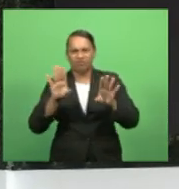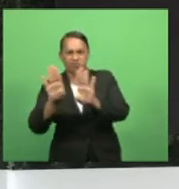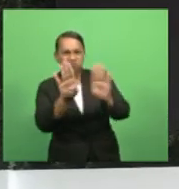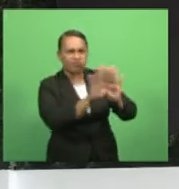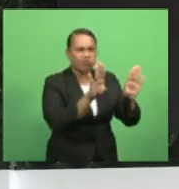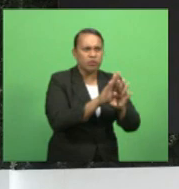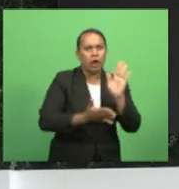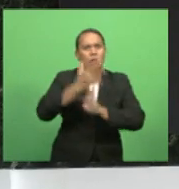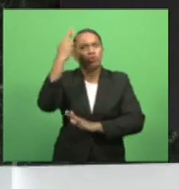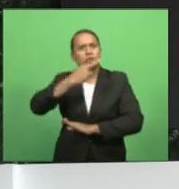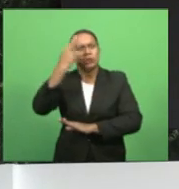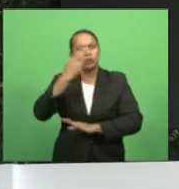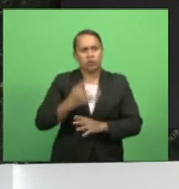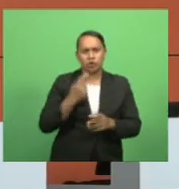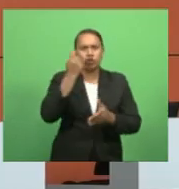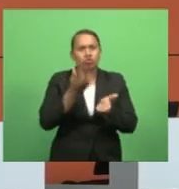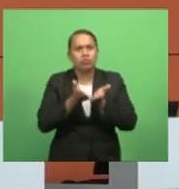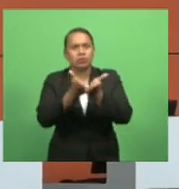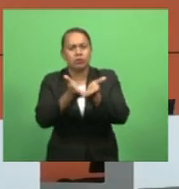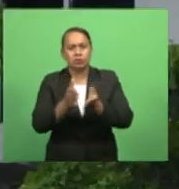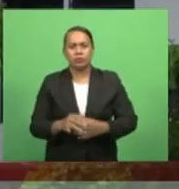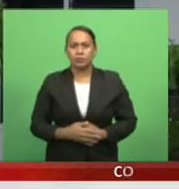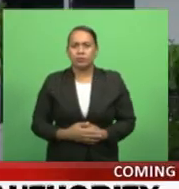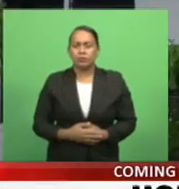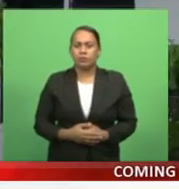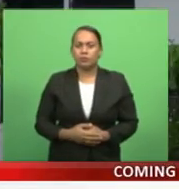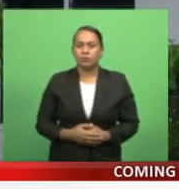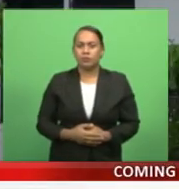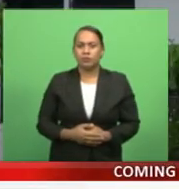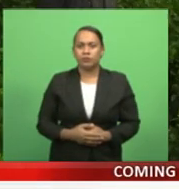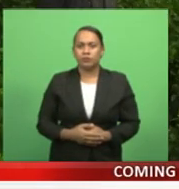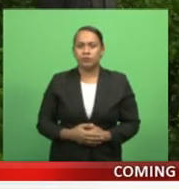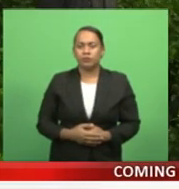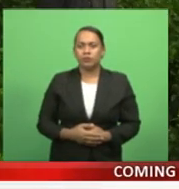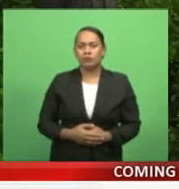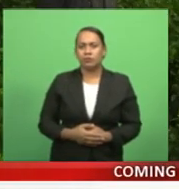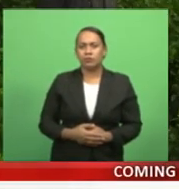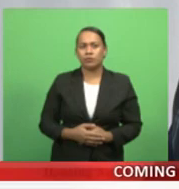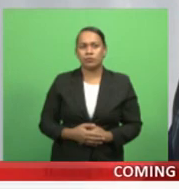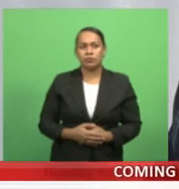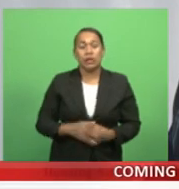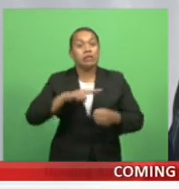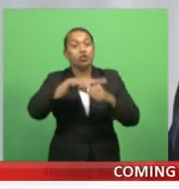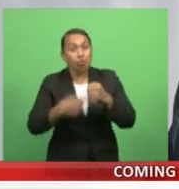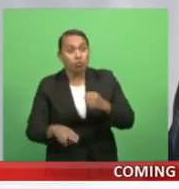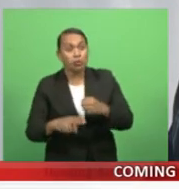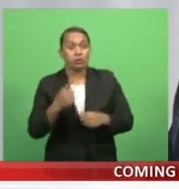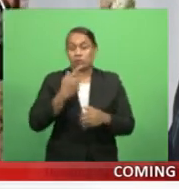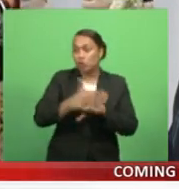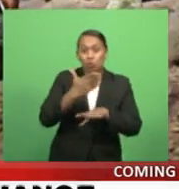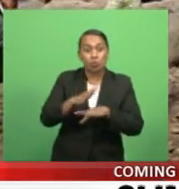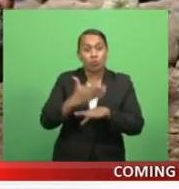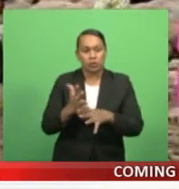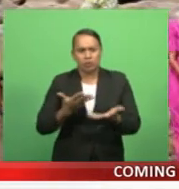liners. Ritika Pratap, FBC News. Up ahead, new deals won't affect price, says Housing